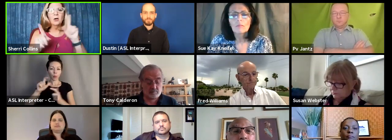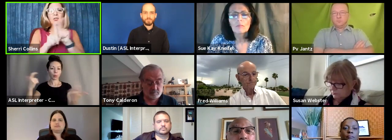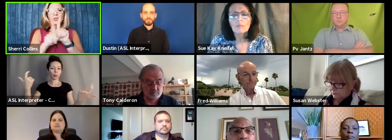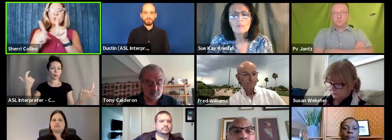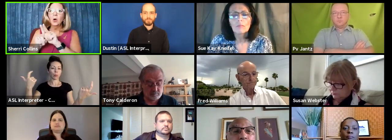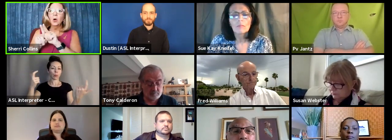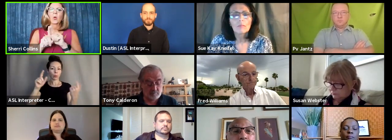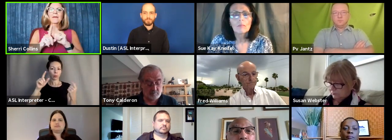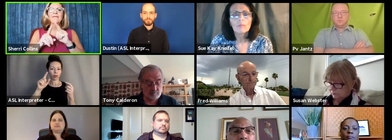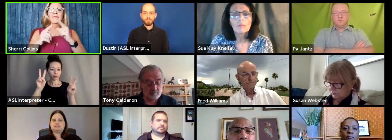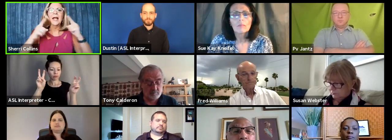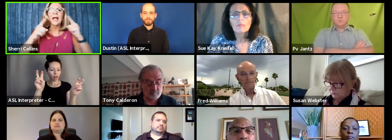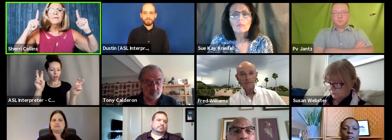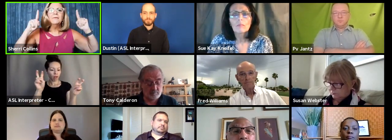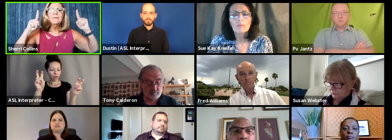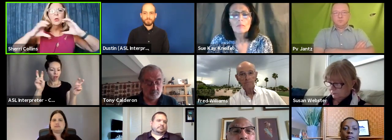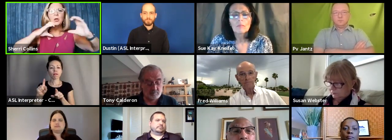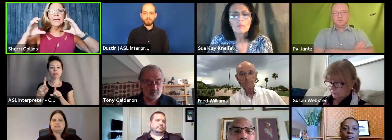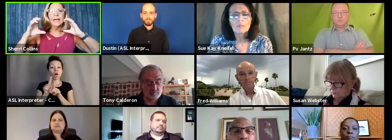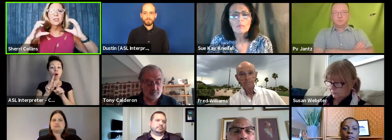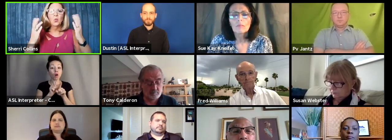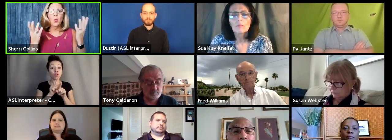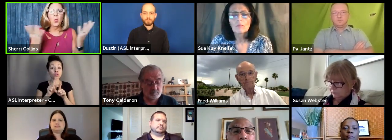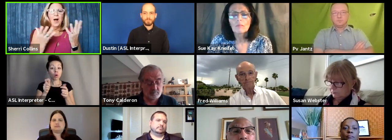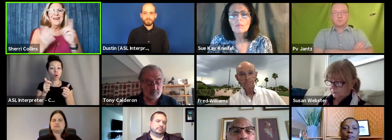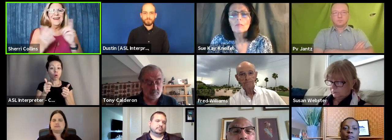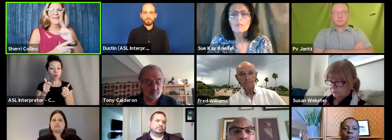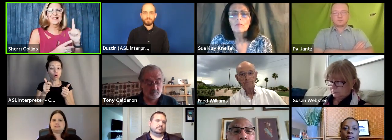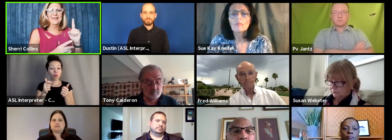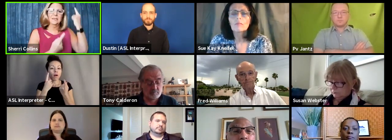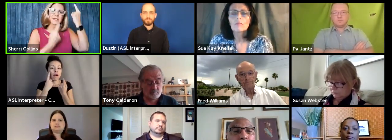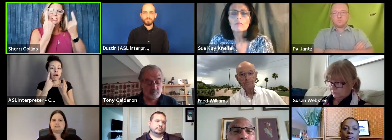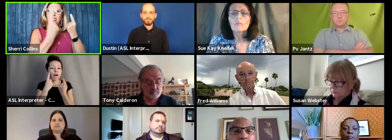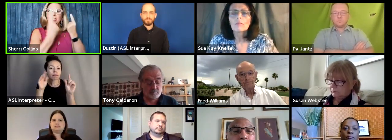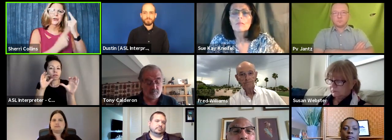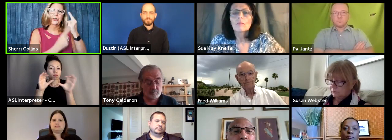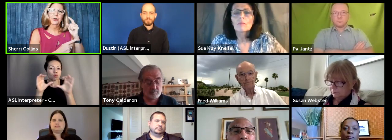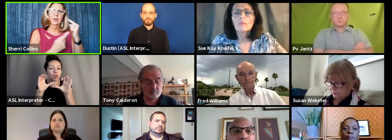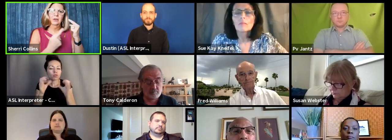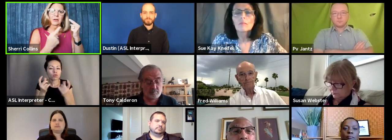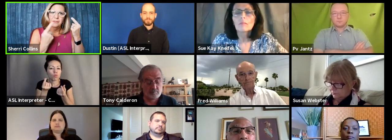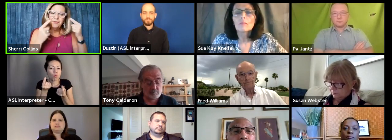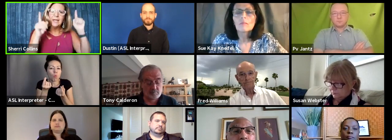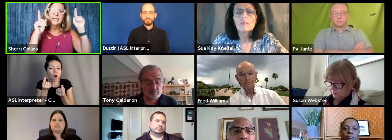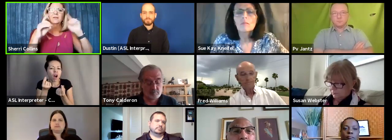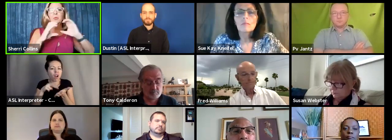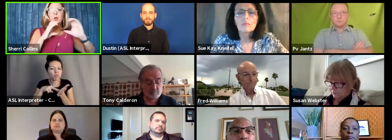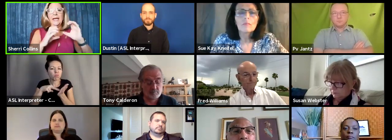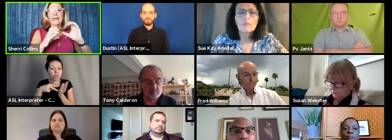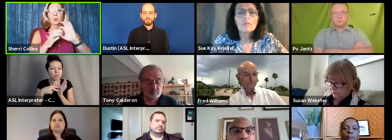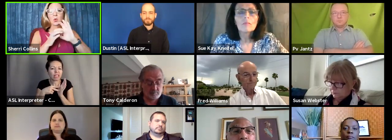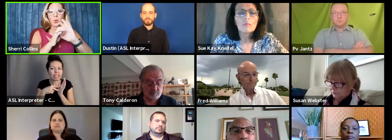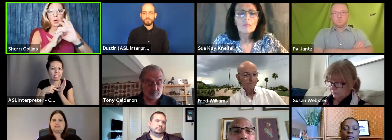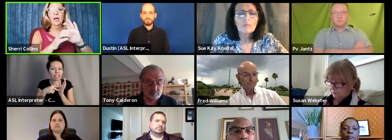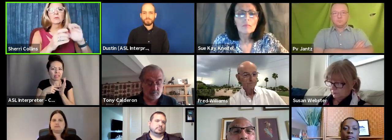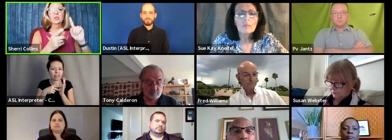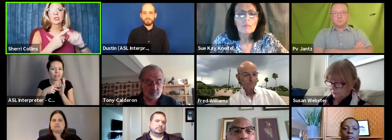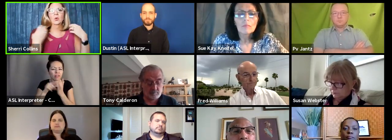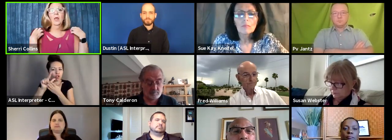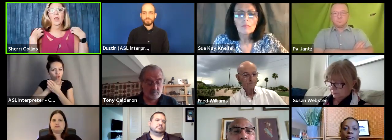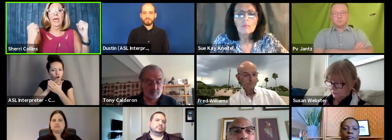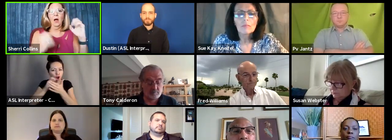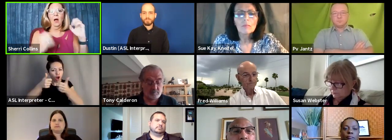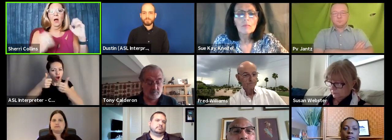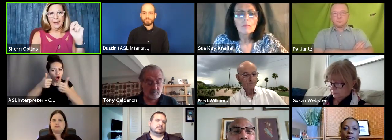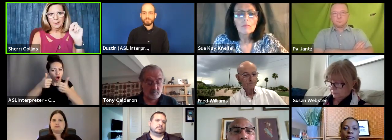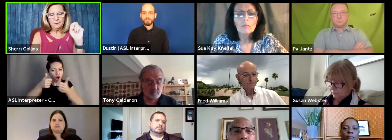And also effective communication. What is considered effective communication when it comes